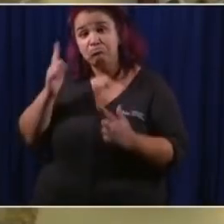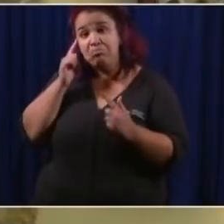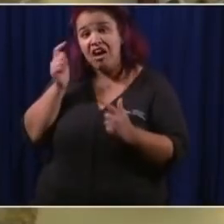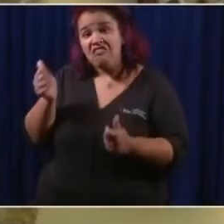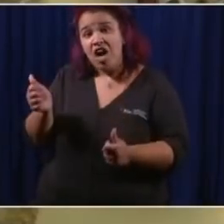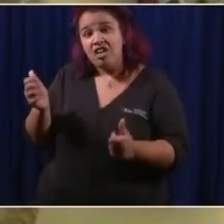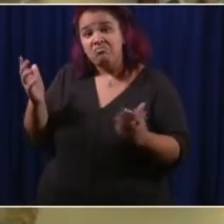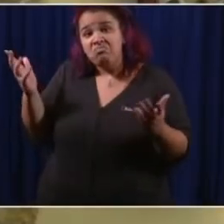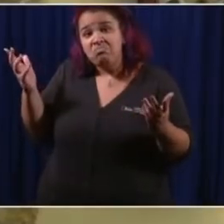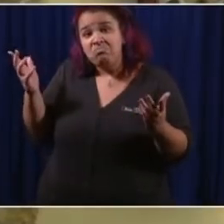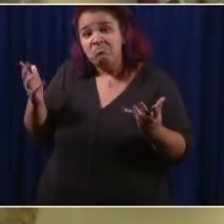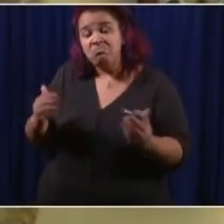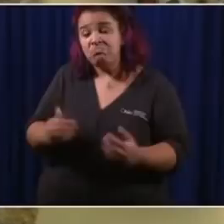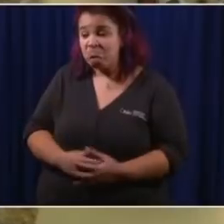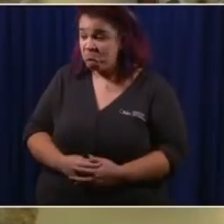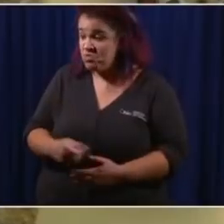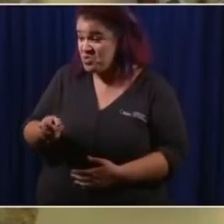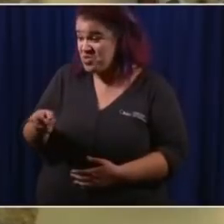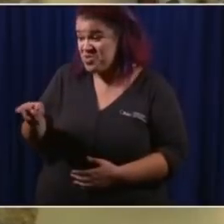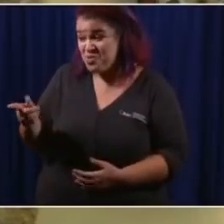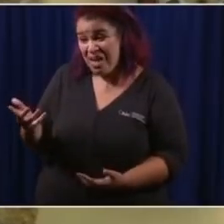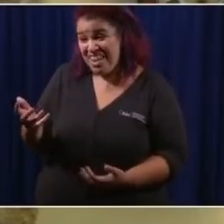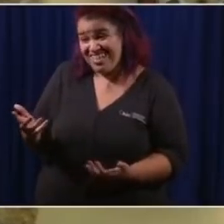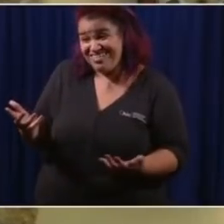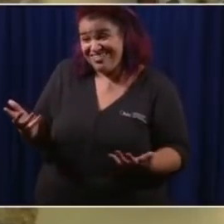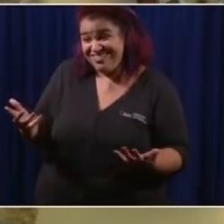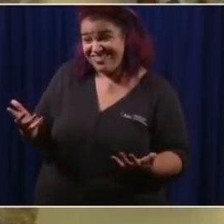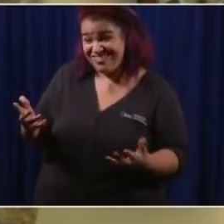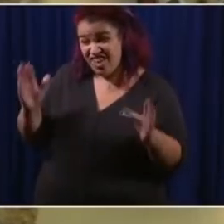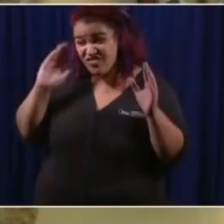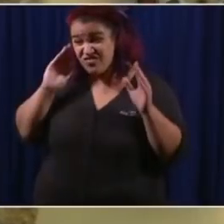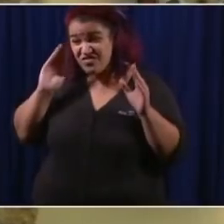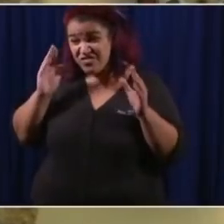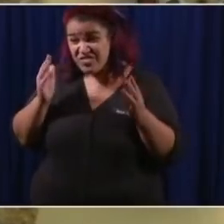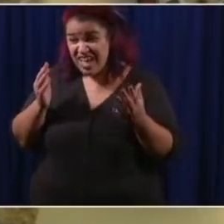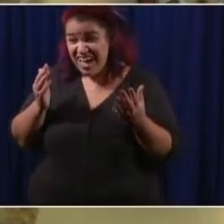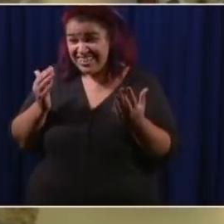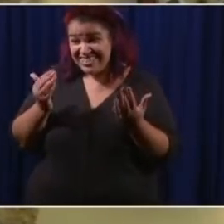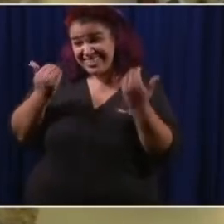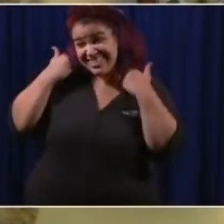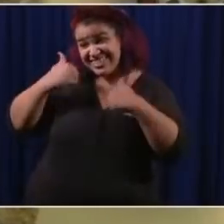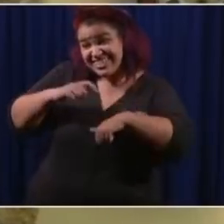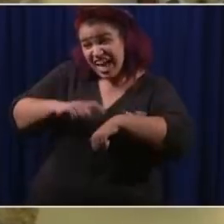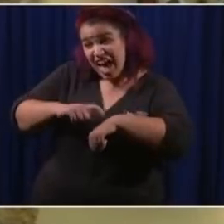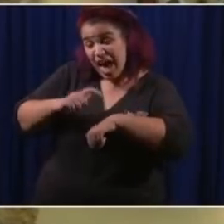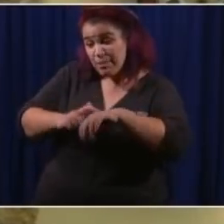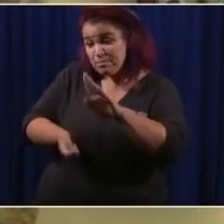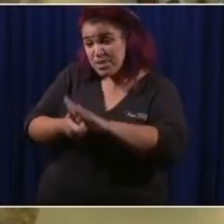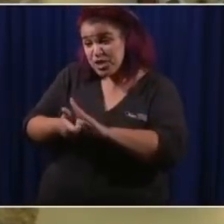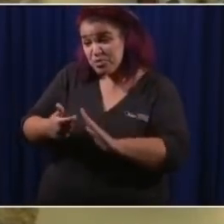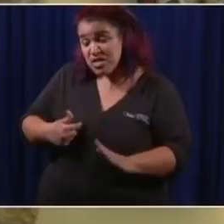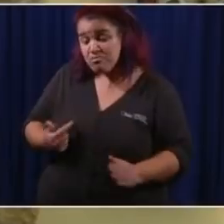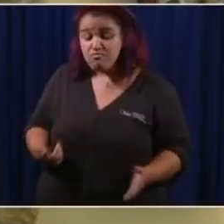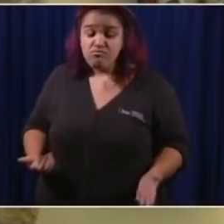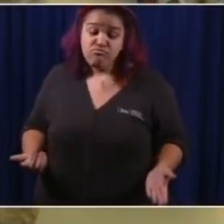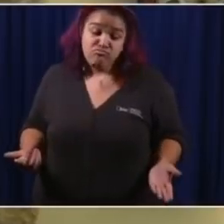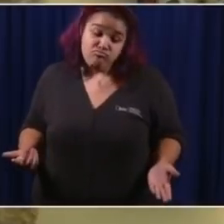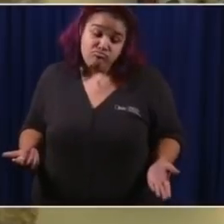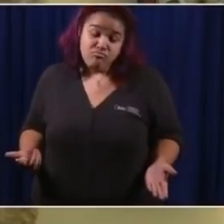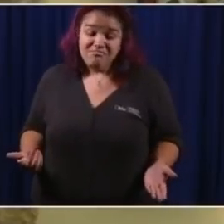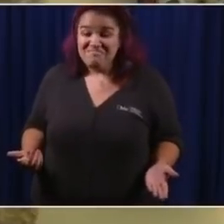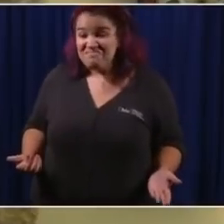General Assembly want to spend their time on this, they certainly have every right to do that, and that's